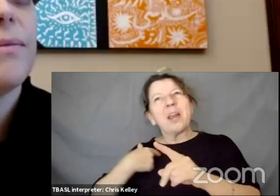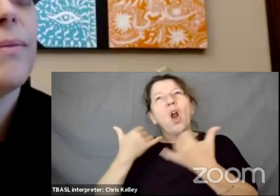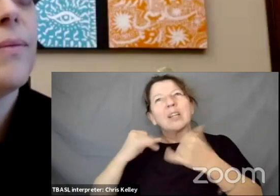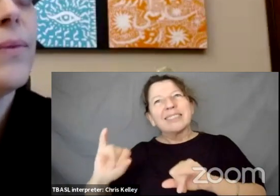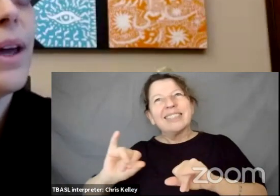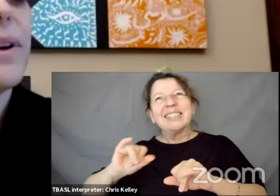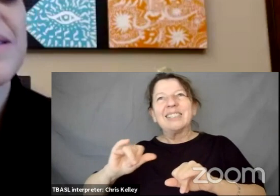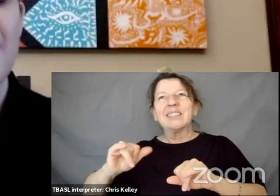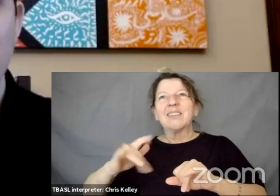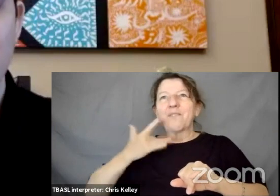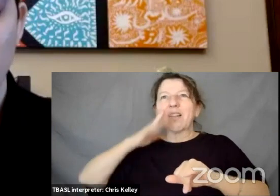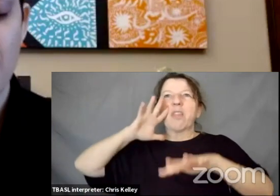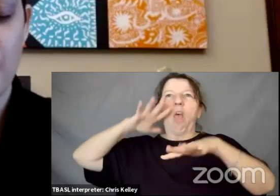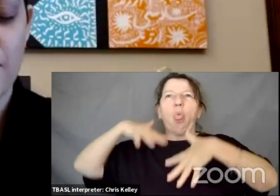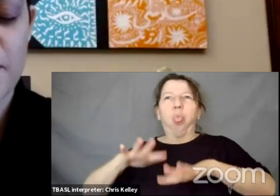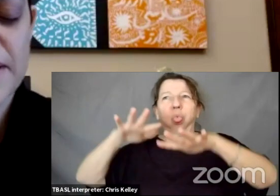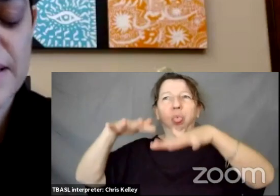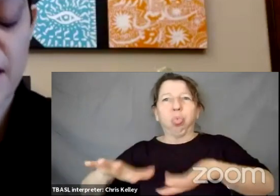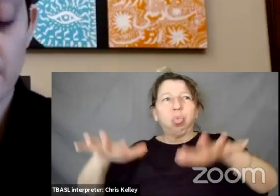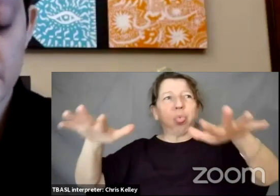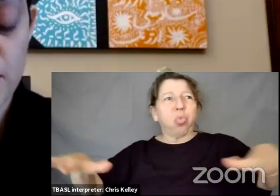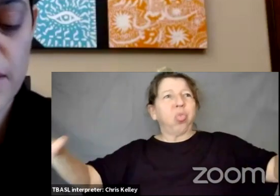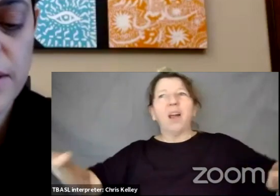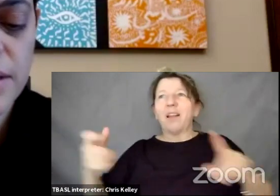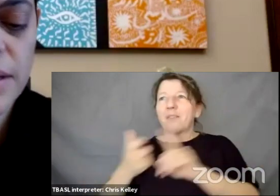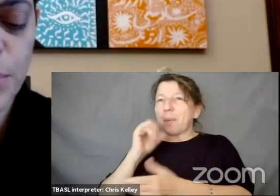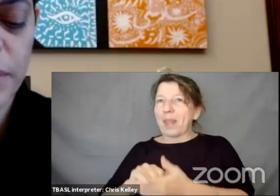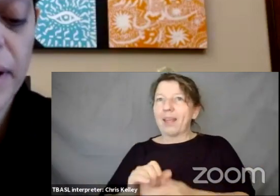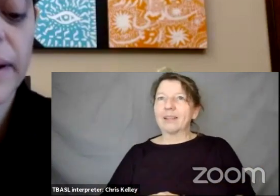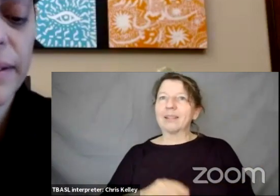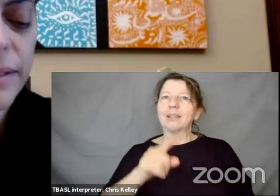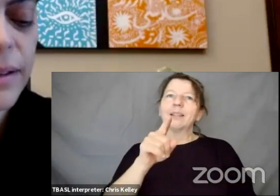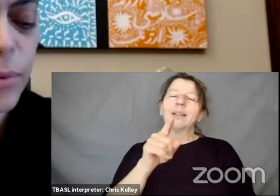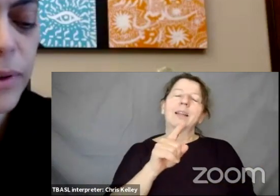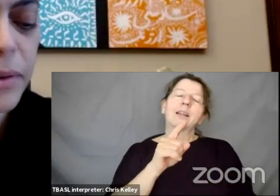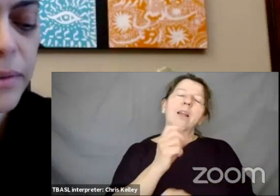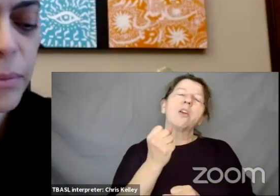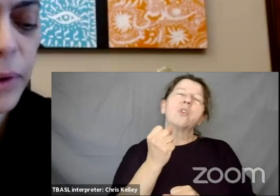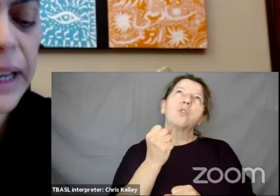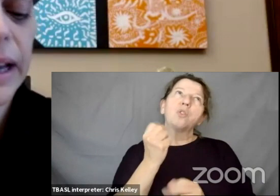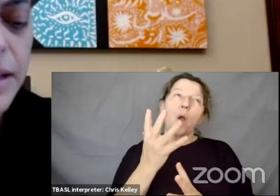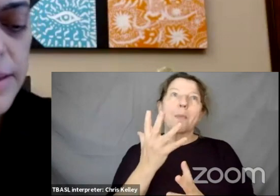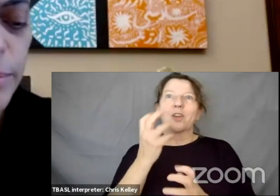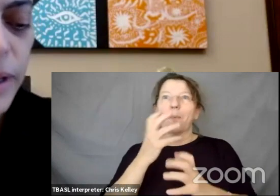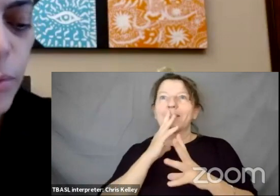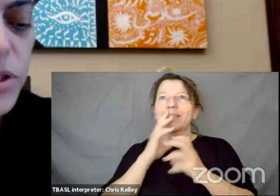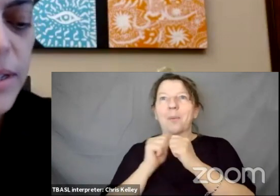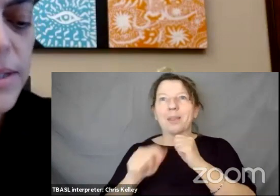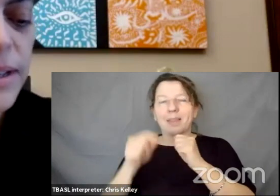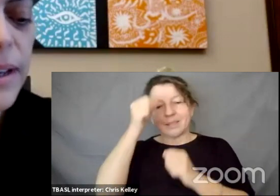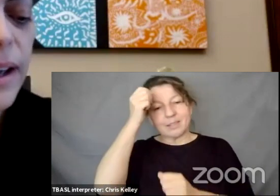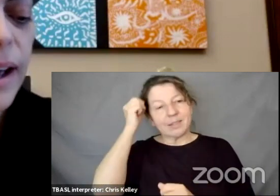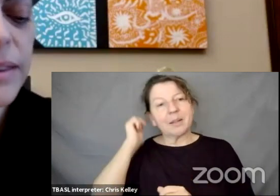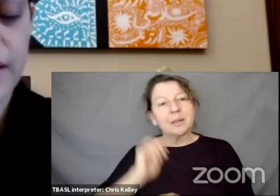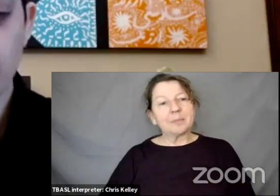to that I wanna say in response to this conversation. Is really great that we're getting at something, which